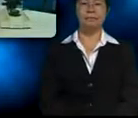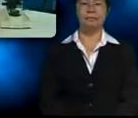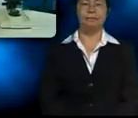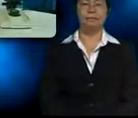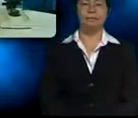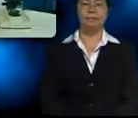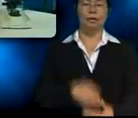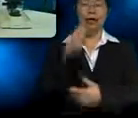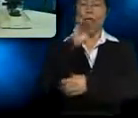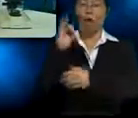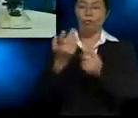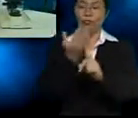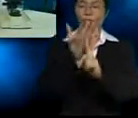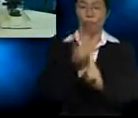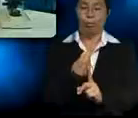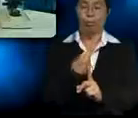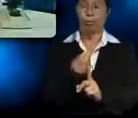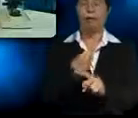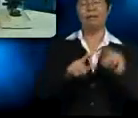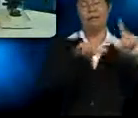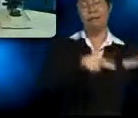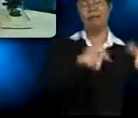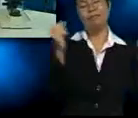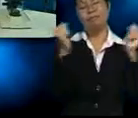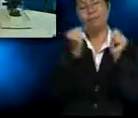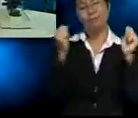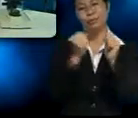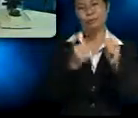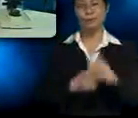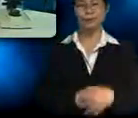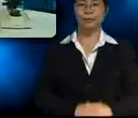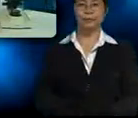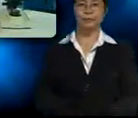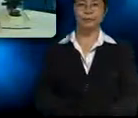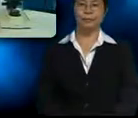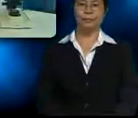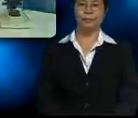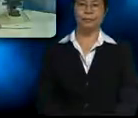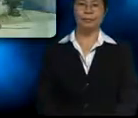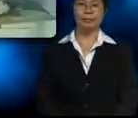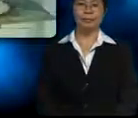Turn off the Bunsen burner and leave to cool.